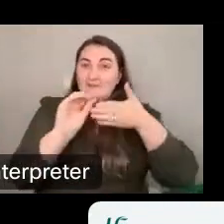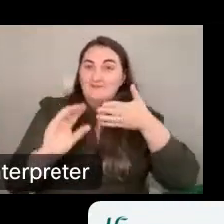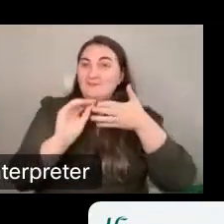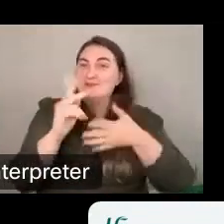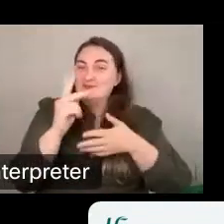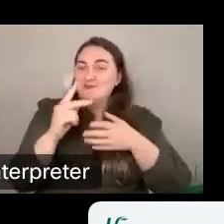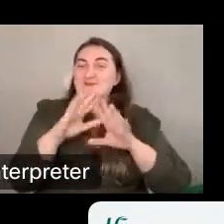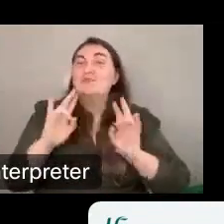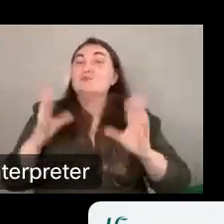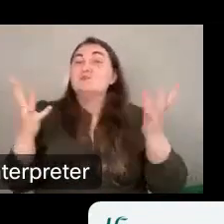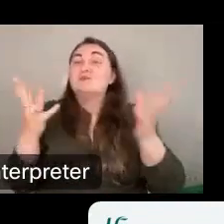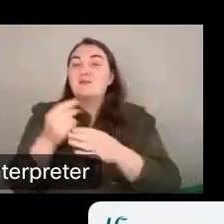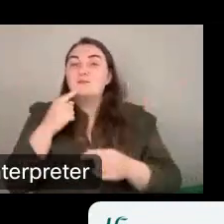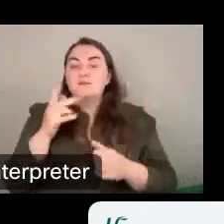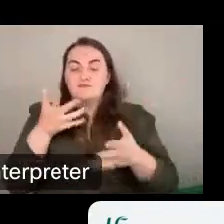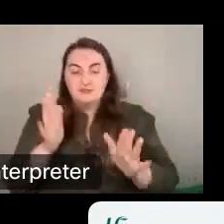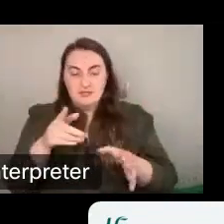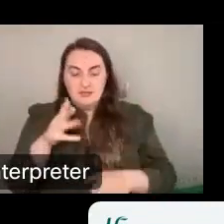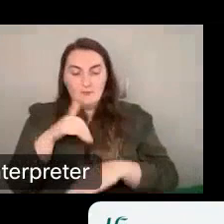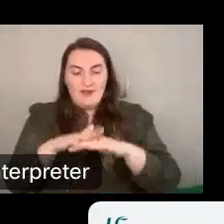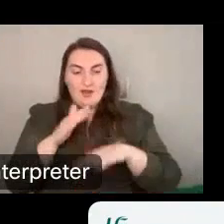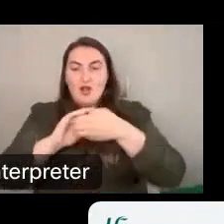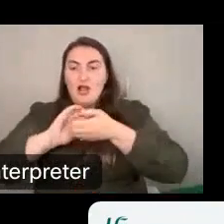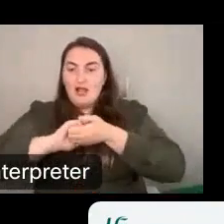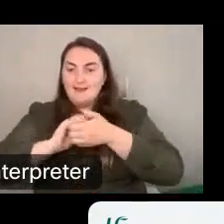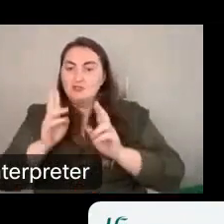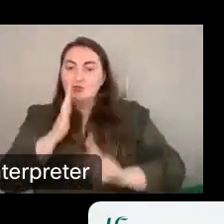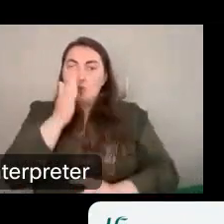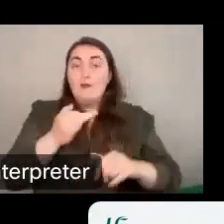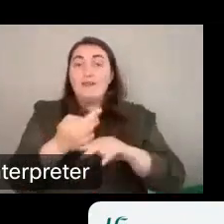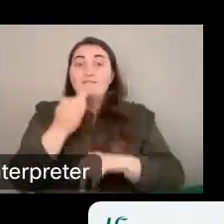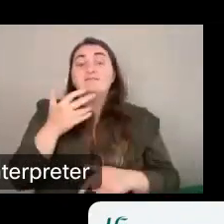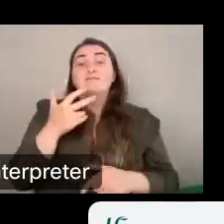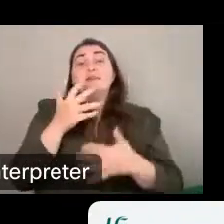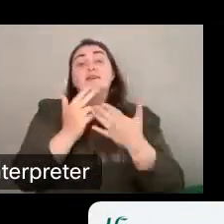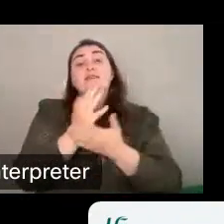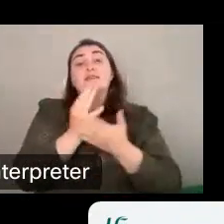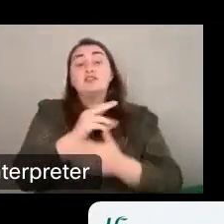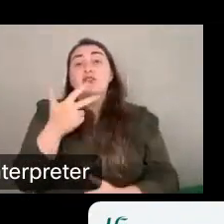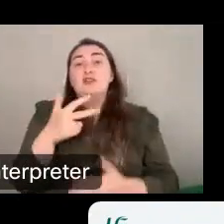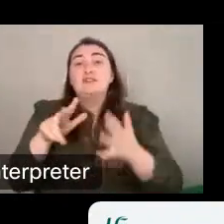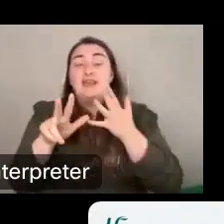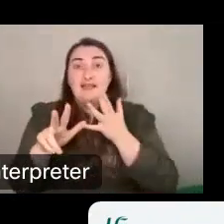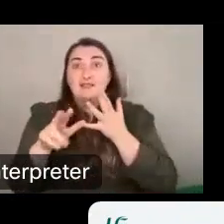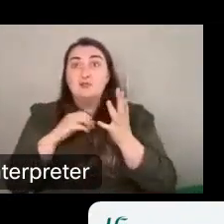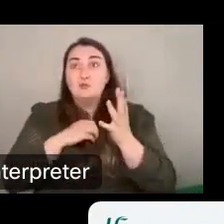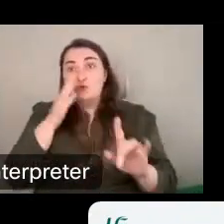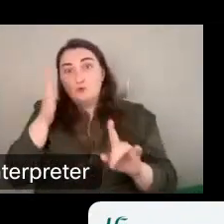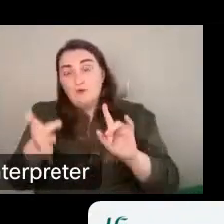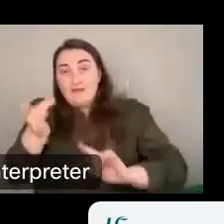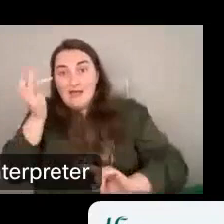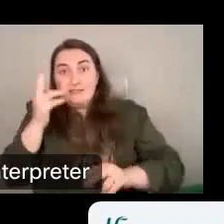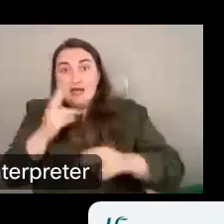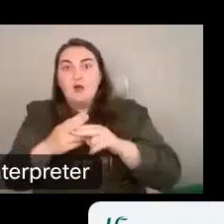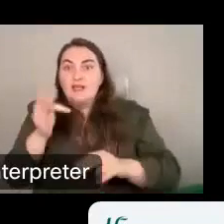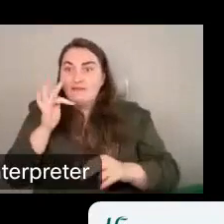off where colleagues should go if there's Section 38 to discover as